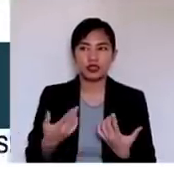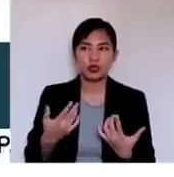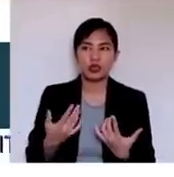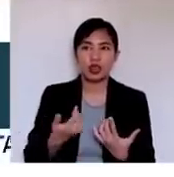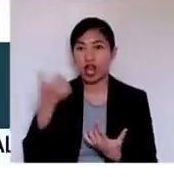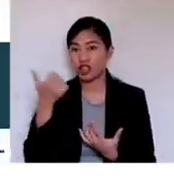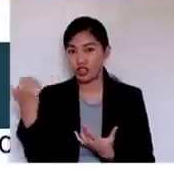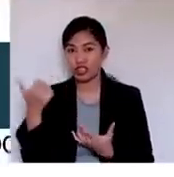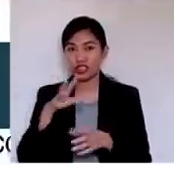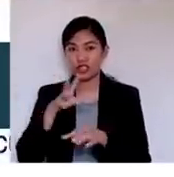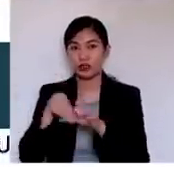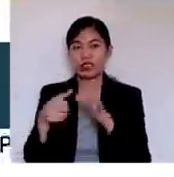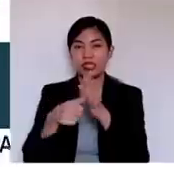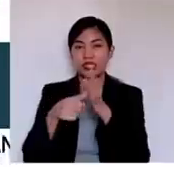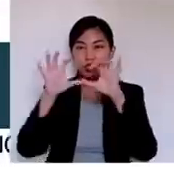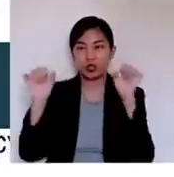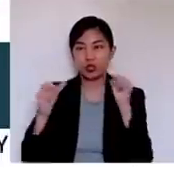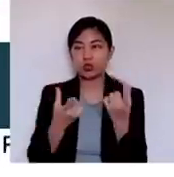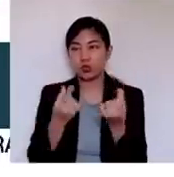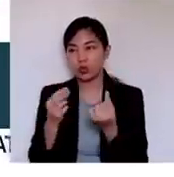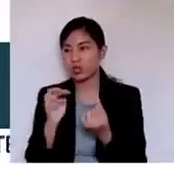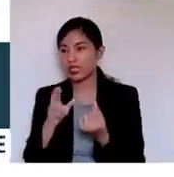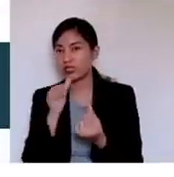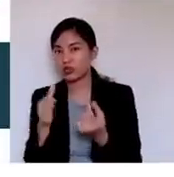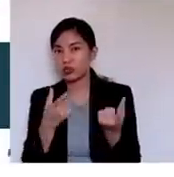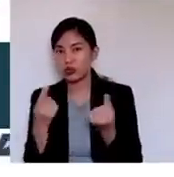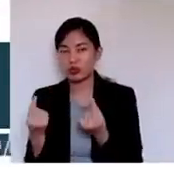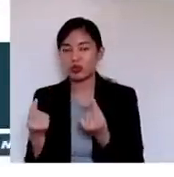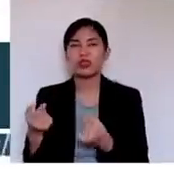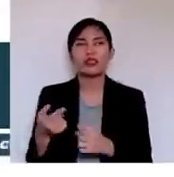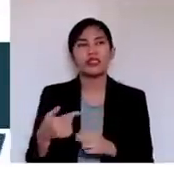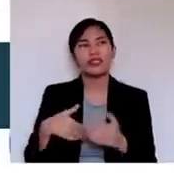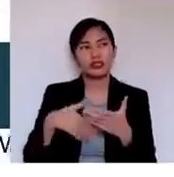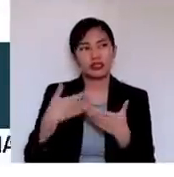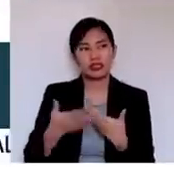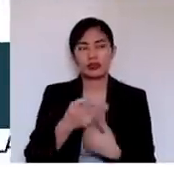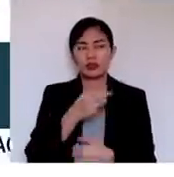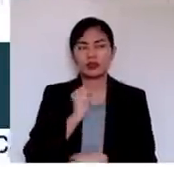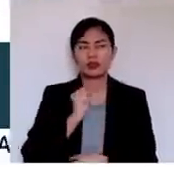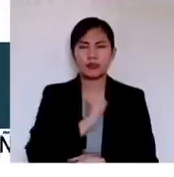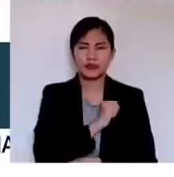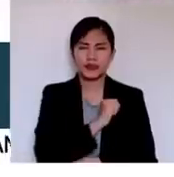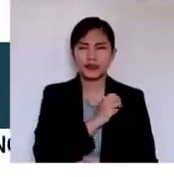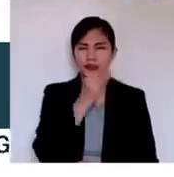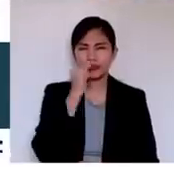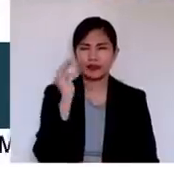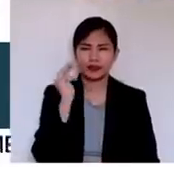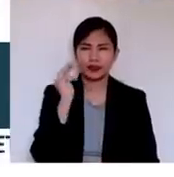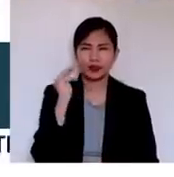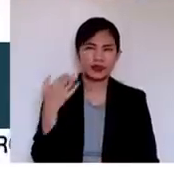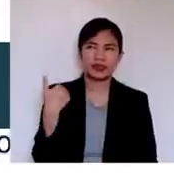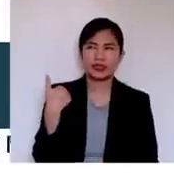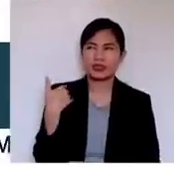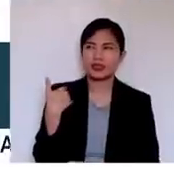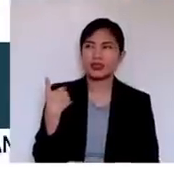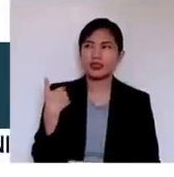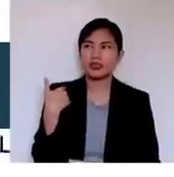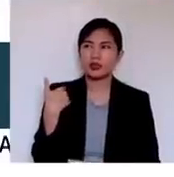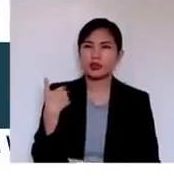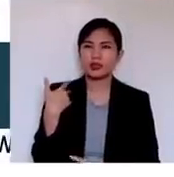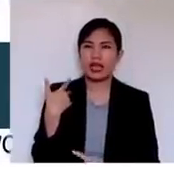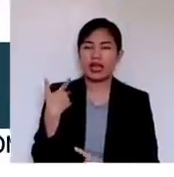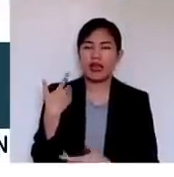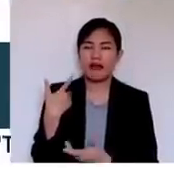doing. Senator Manny, I have not heard much from him. The thing is, I think